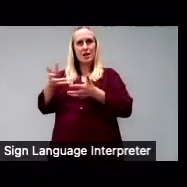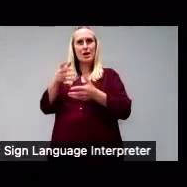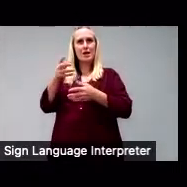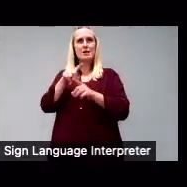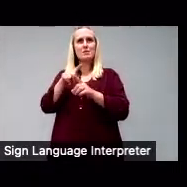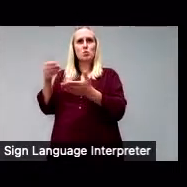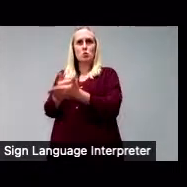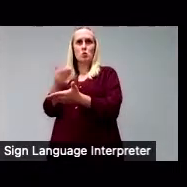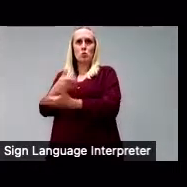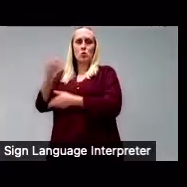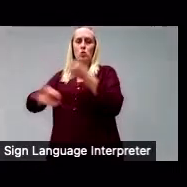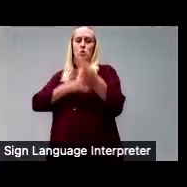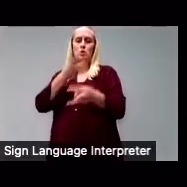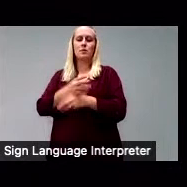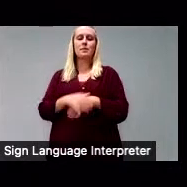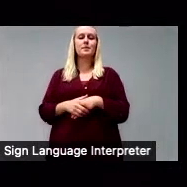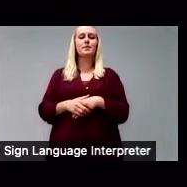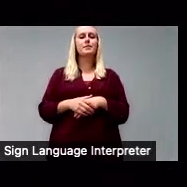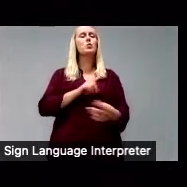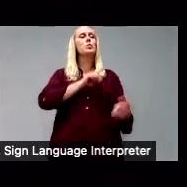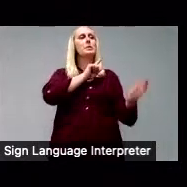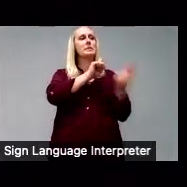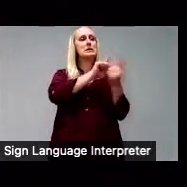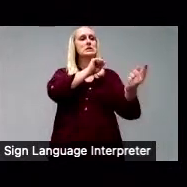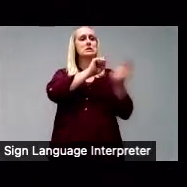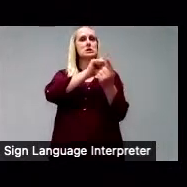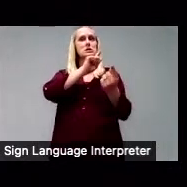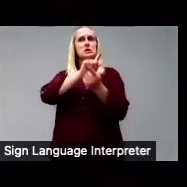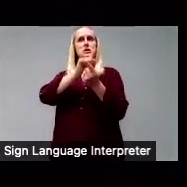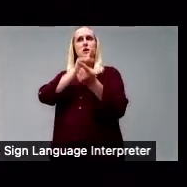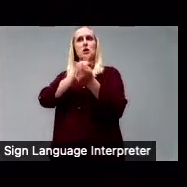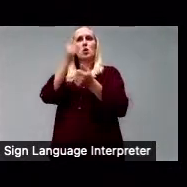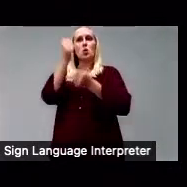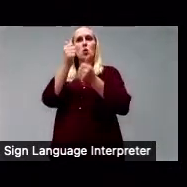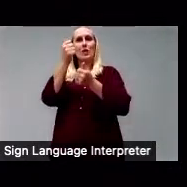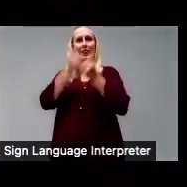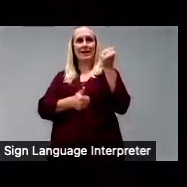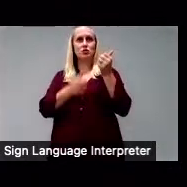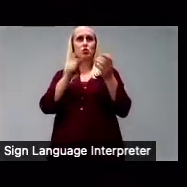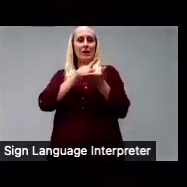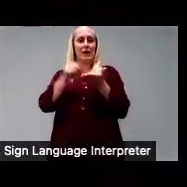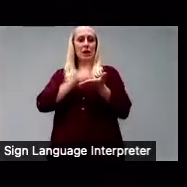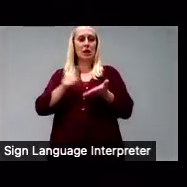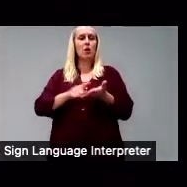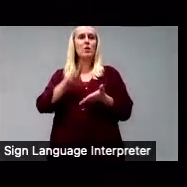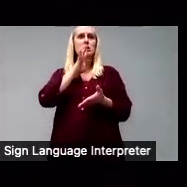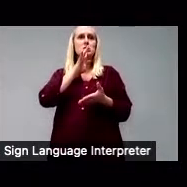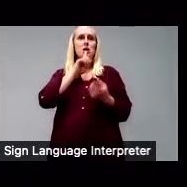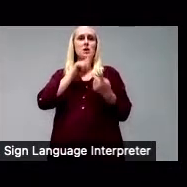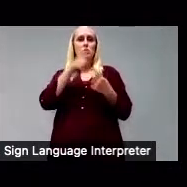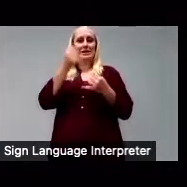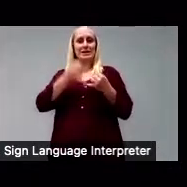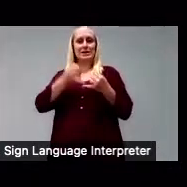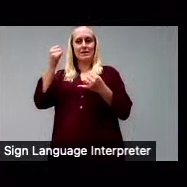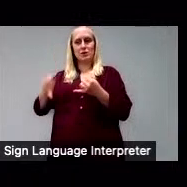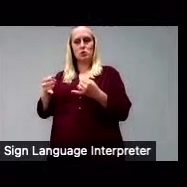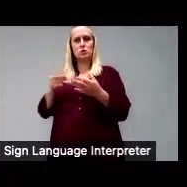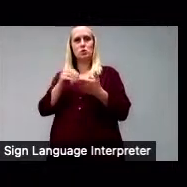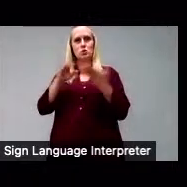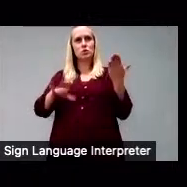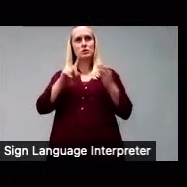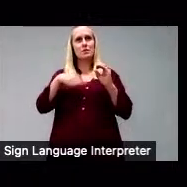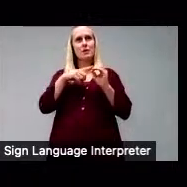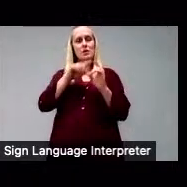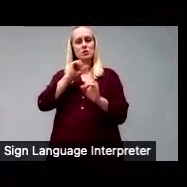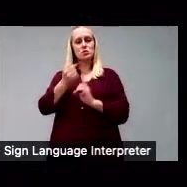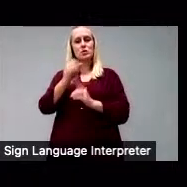enter. And we do meet with these agencies weekly, usually, and we talk individual students and situations. We set